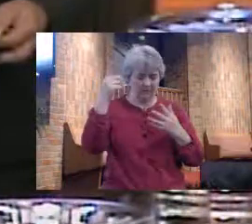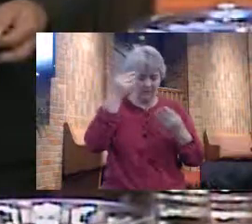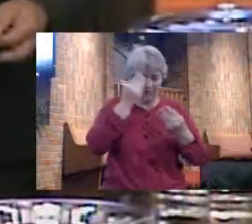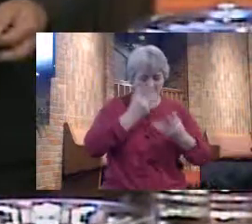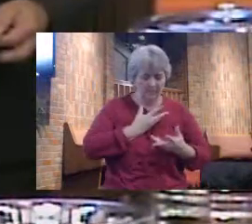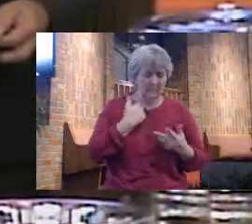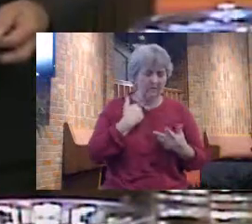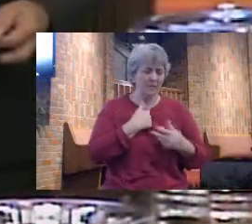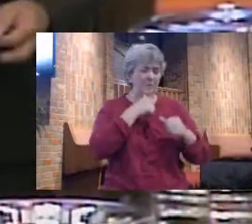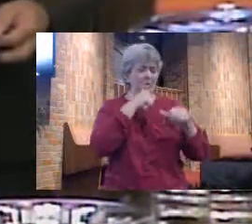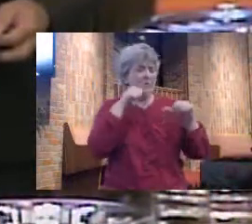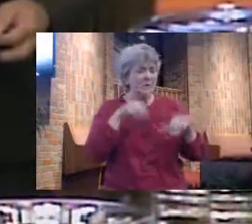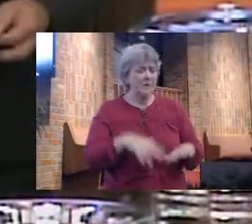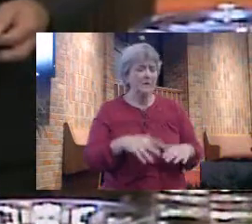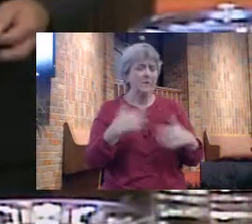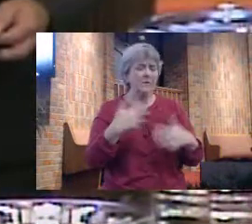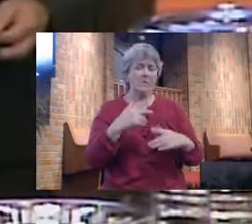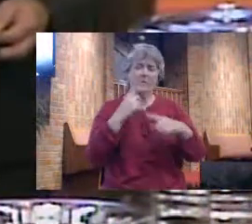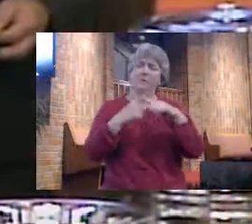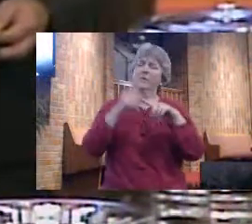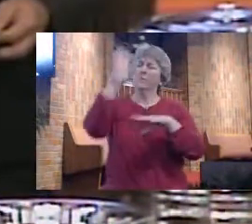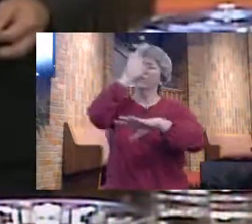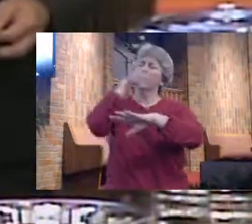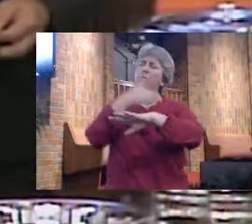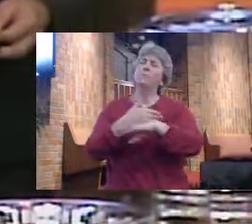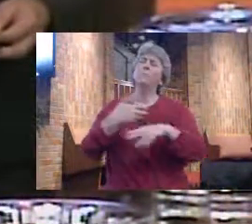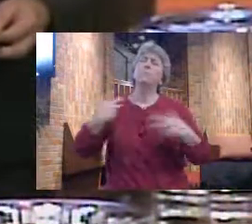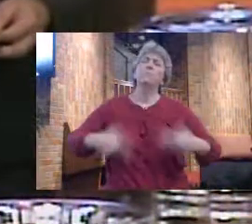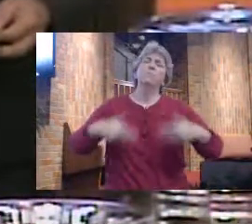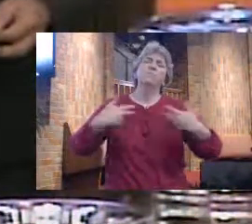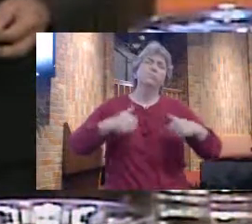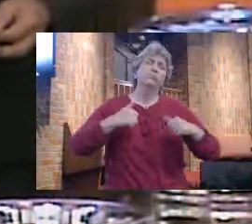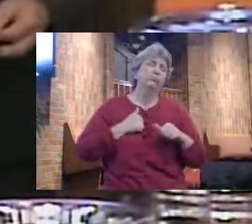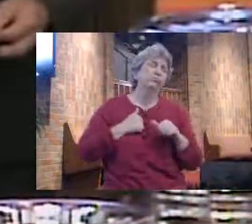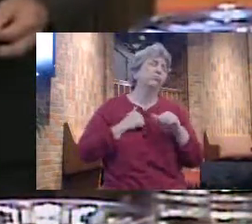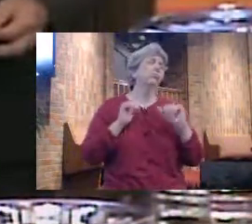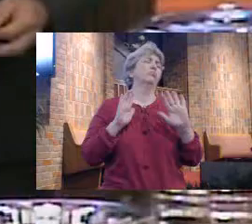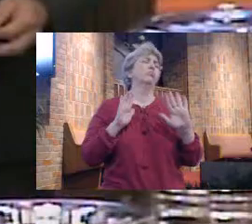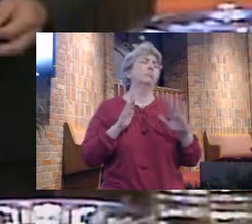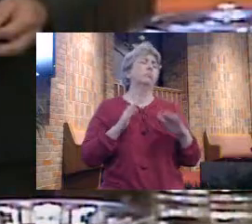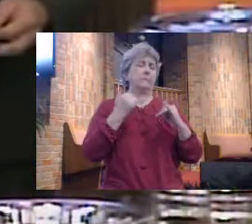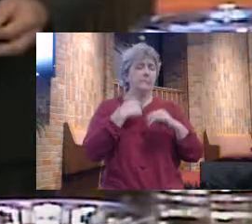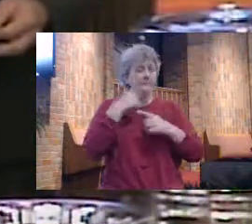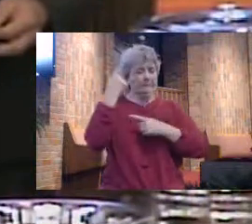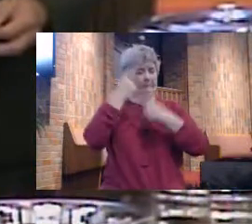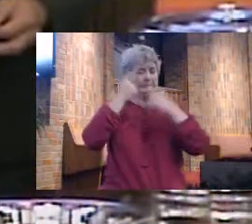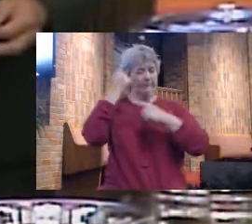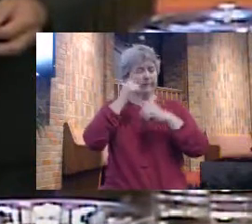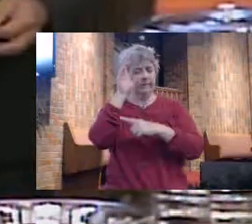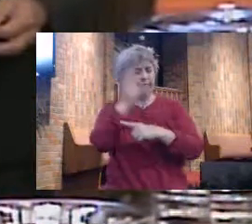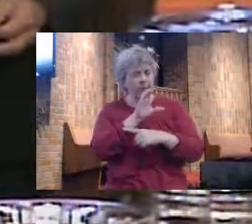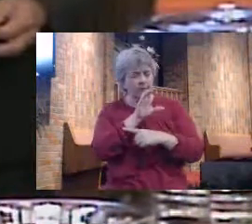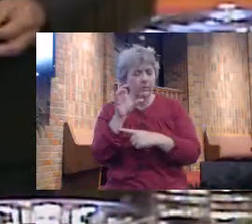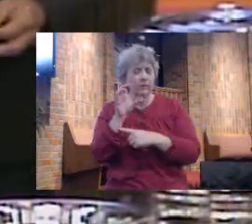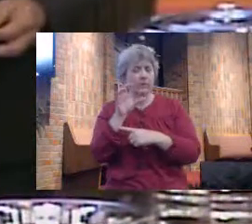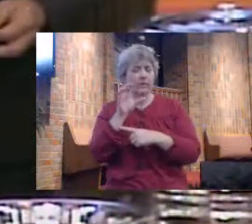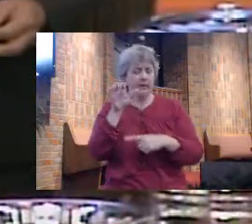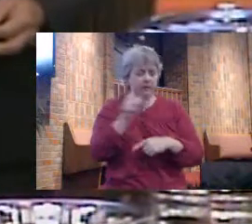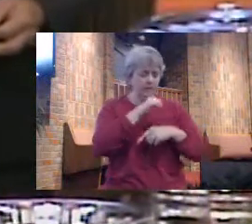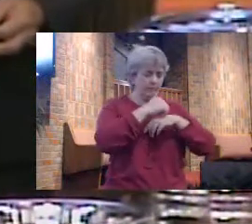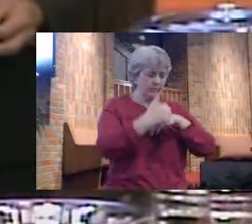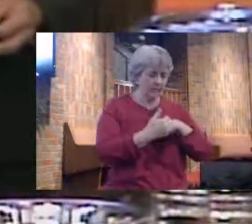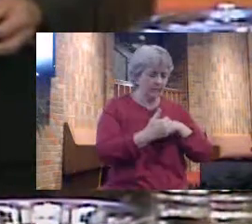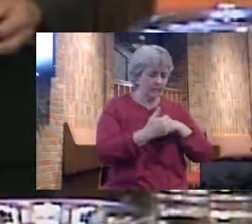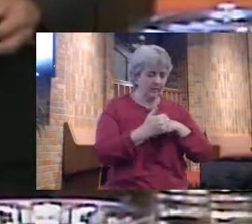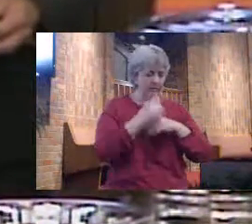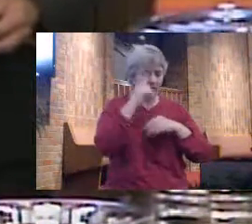especially for the sacrifice of your Son. Father, we pray that as we look back to the cross and remember this and partake of this bread, which represents